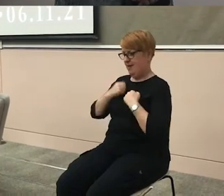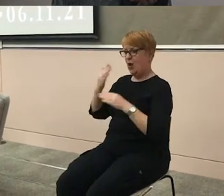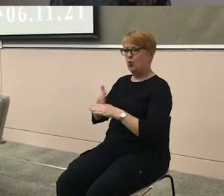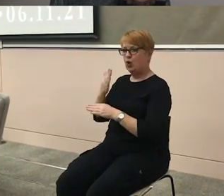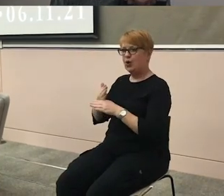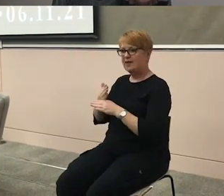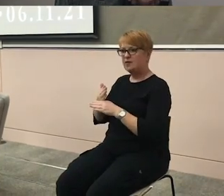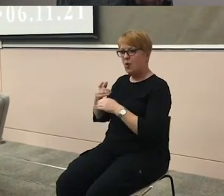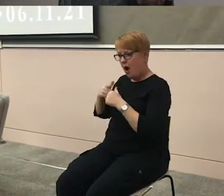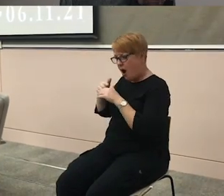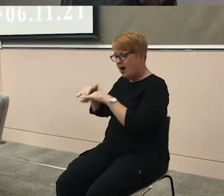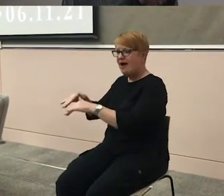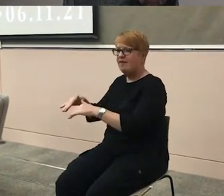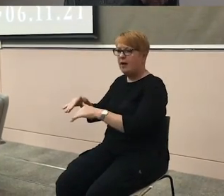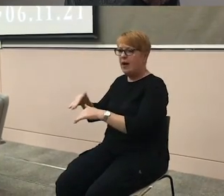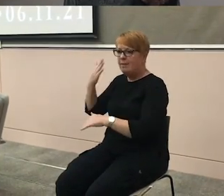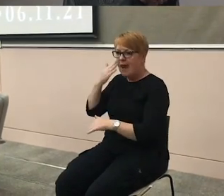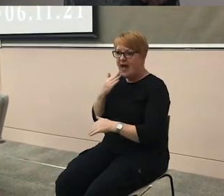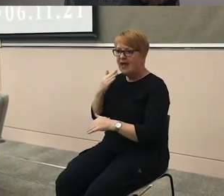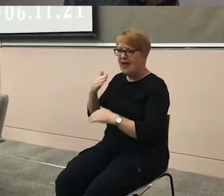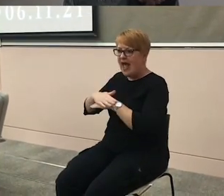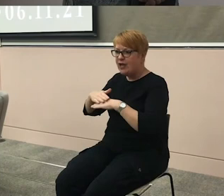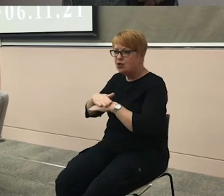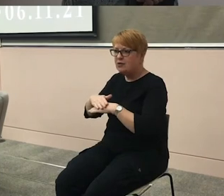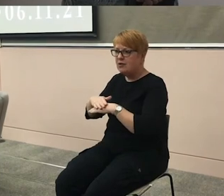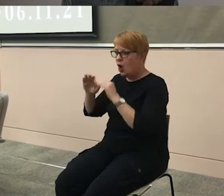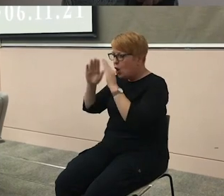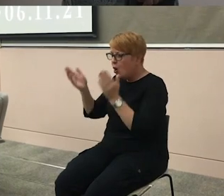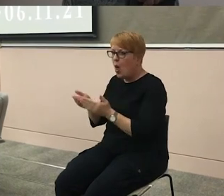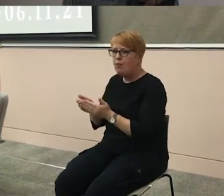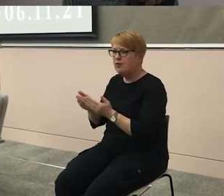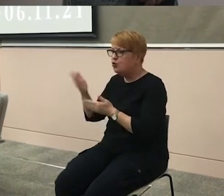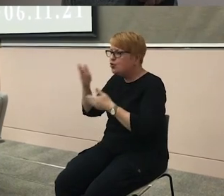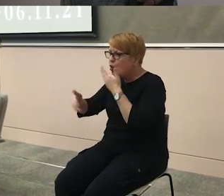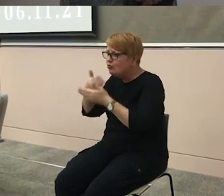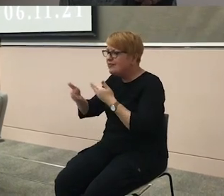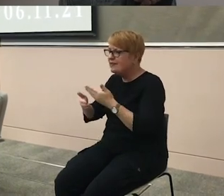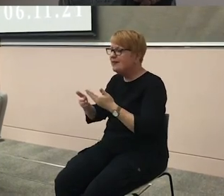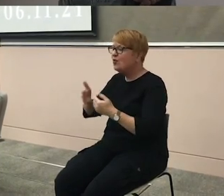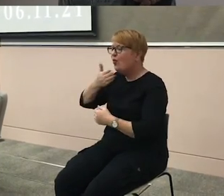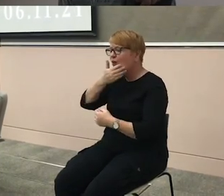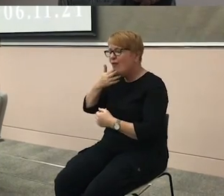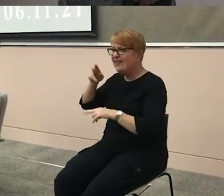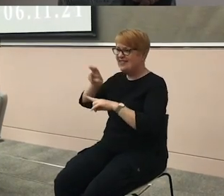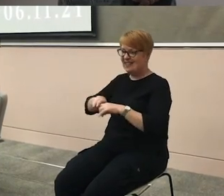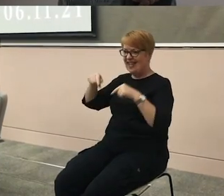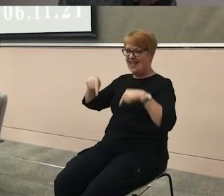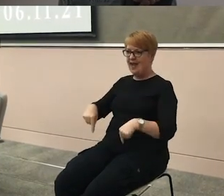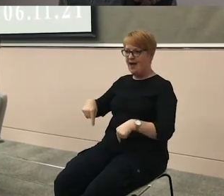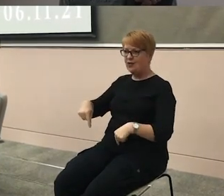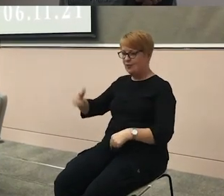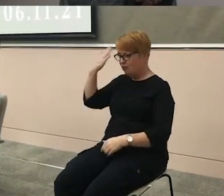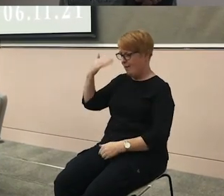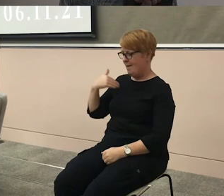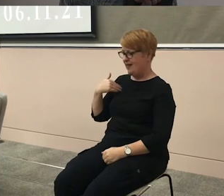Black, Asian and global majority community stories. Yeah. And it's so nice to sit in this space and be reminded that art is